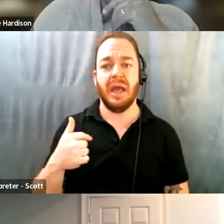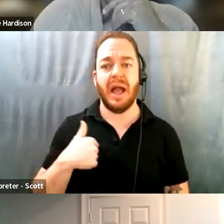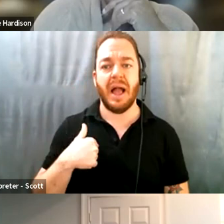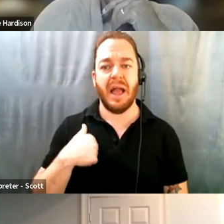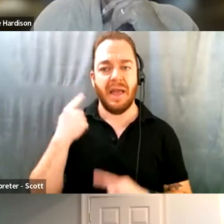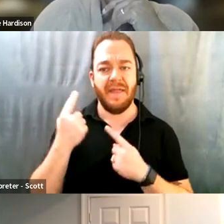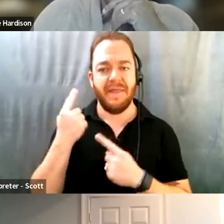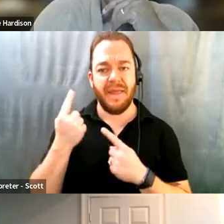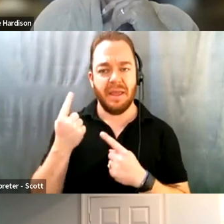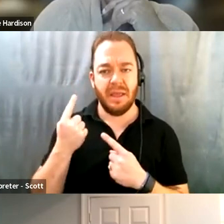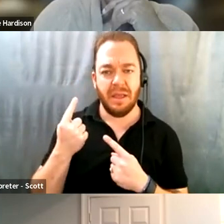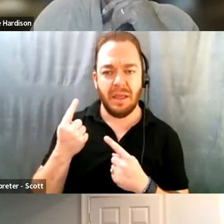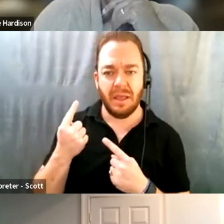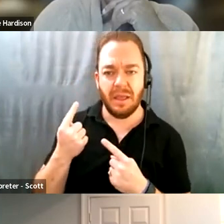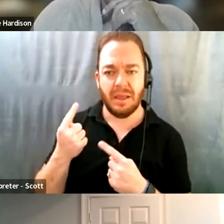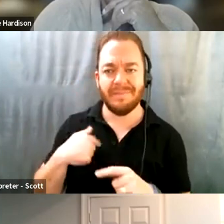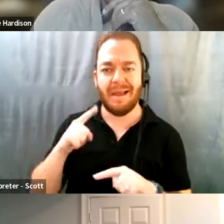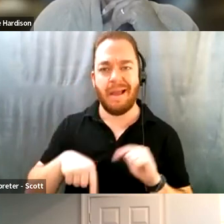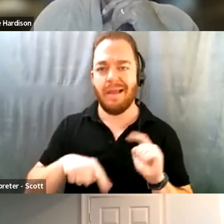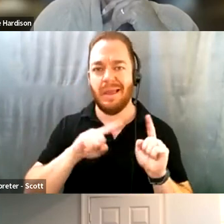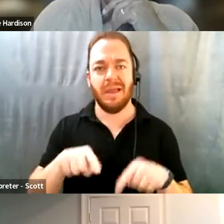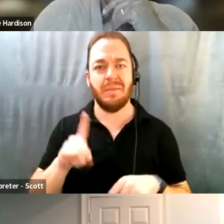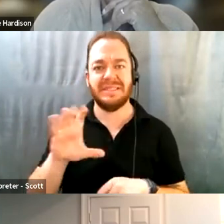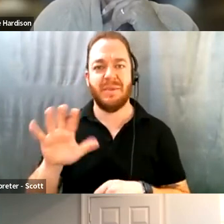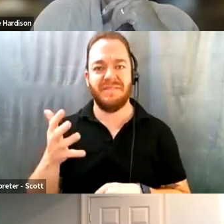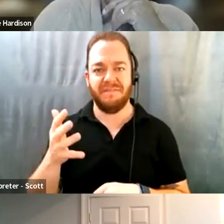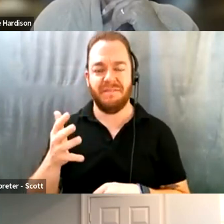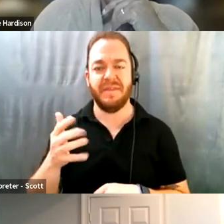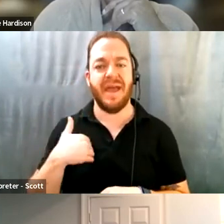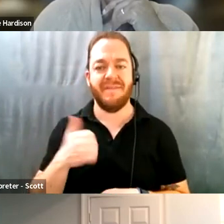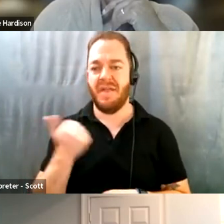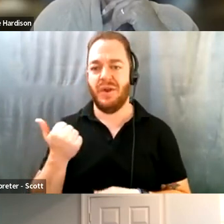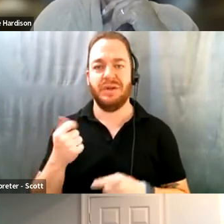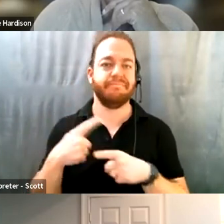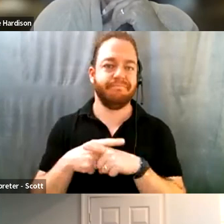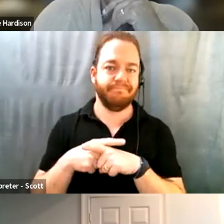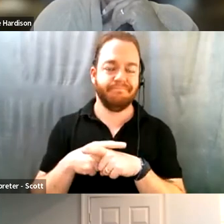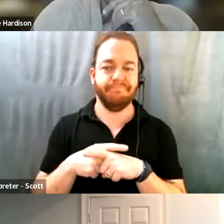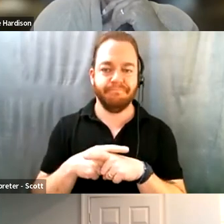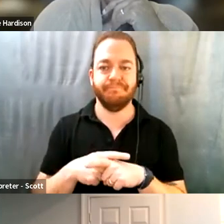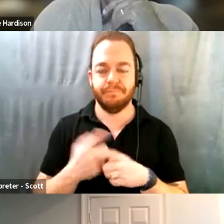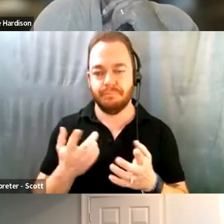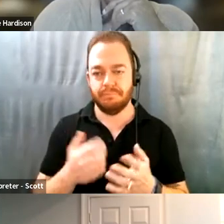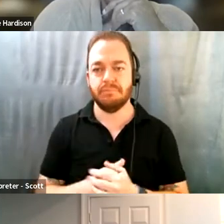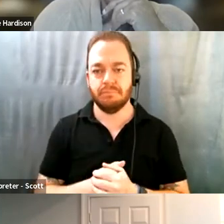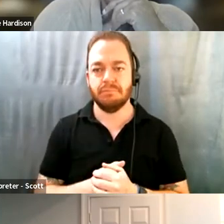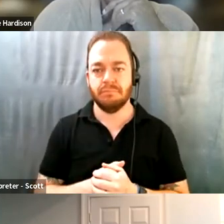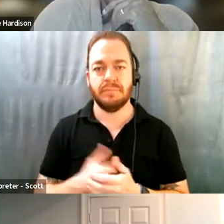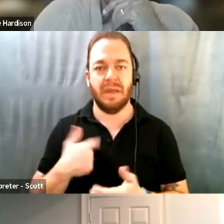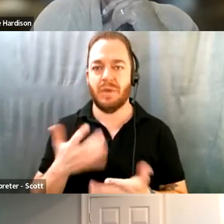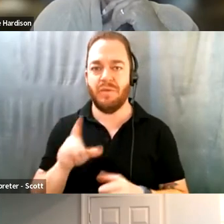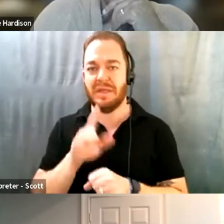I think I mentioned this once before, but I will not be able to attend the December 5th meeting. I have another engagement that I had committed